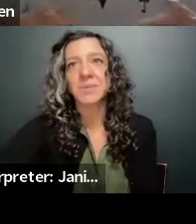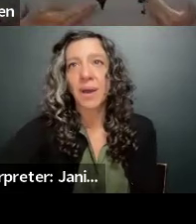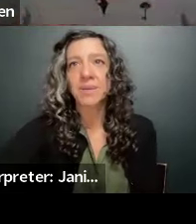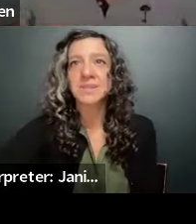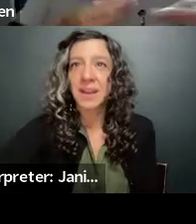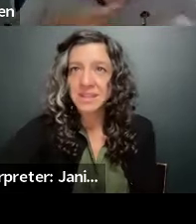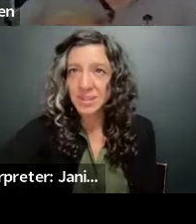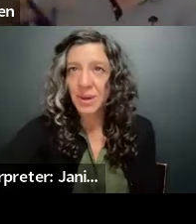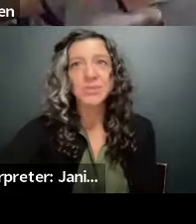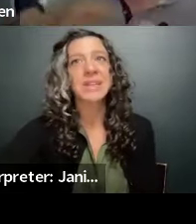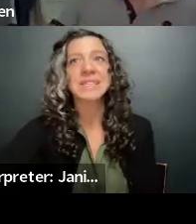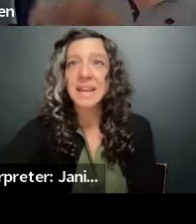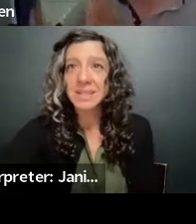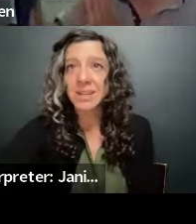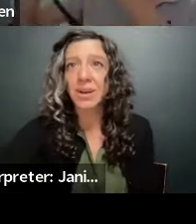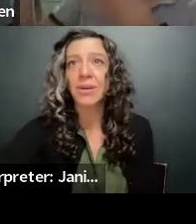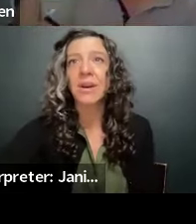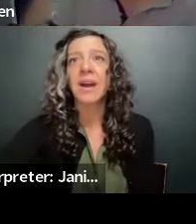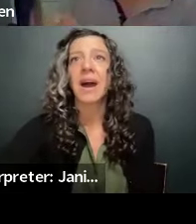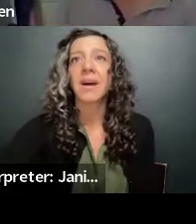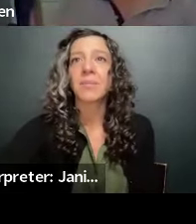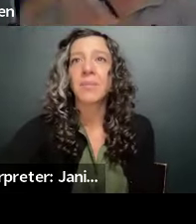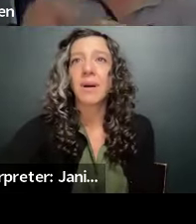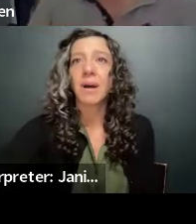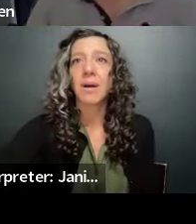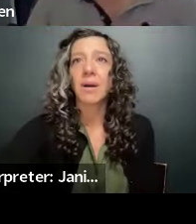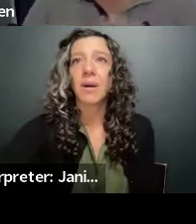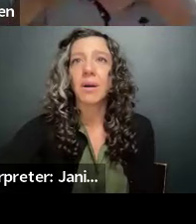2023. So I was invited to go. I was really excited to go.